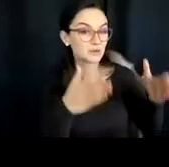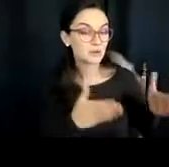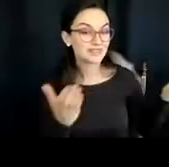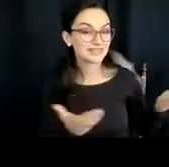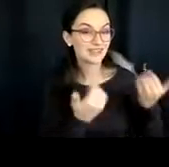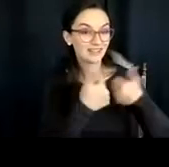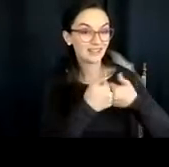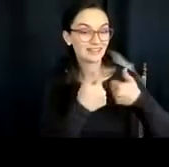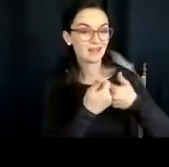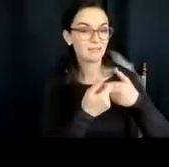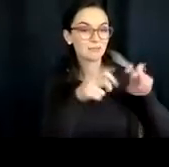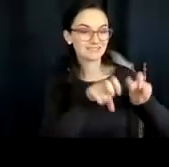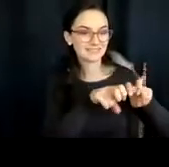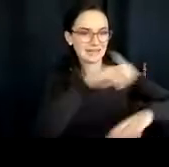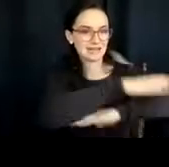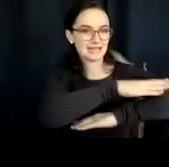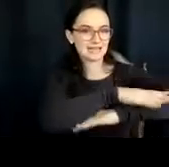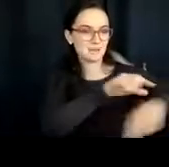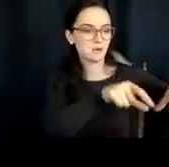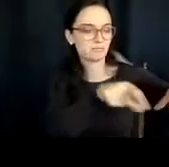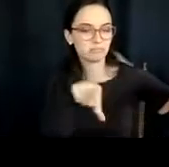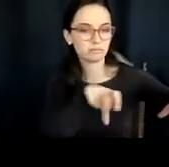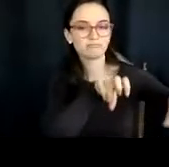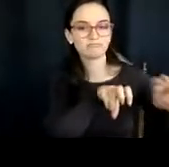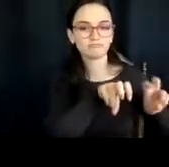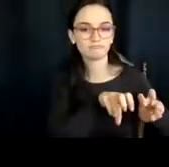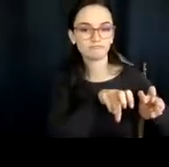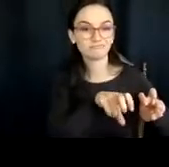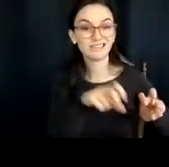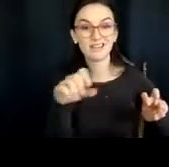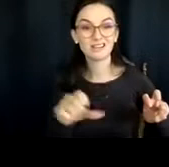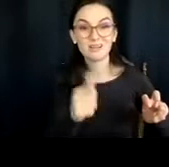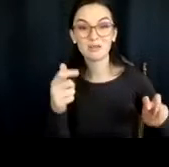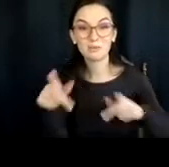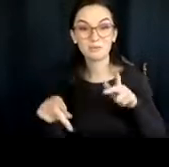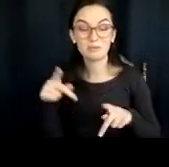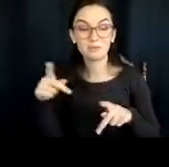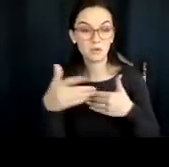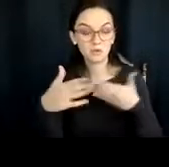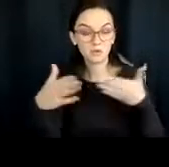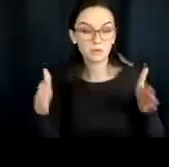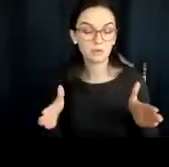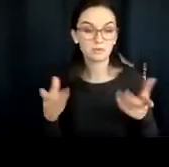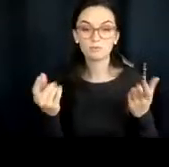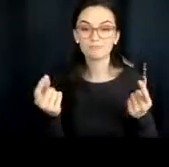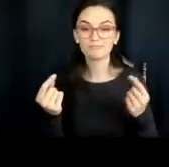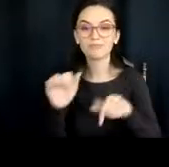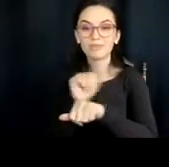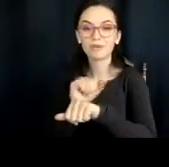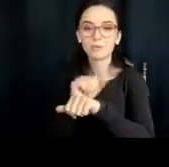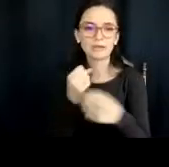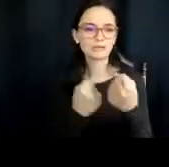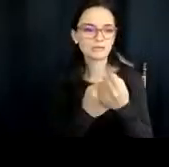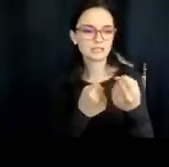that table there, and everybody else in the room are working to support them and to support